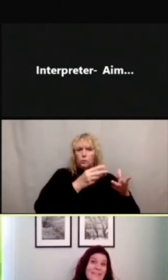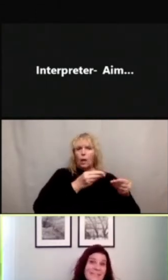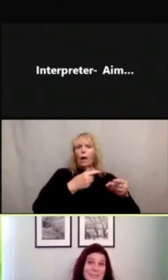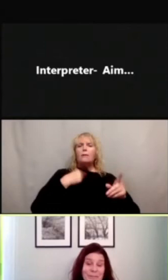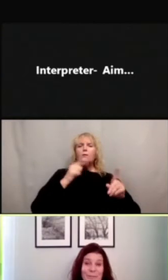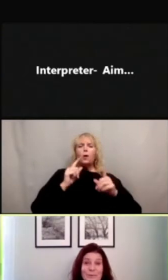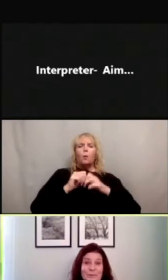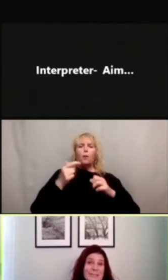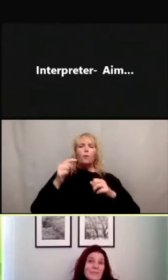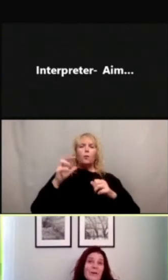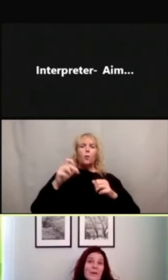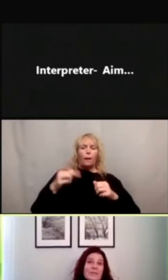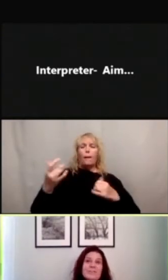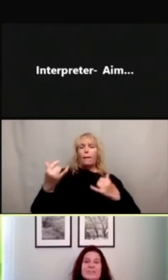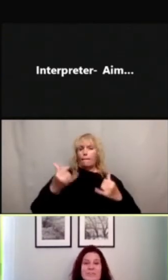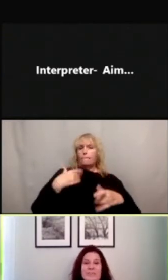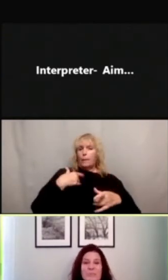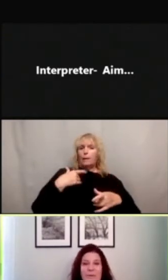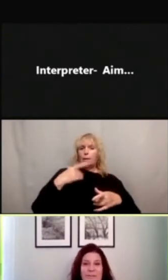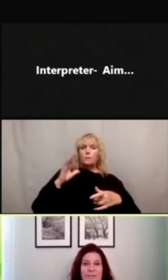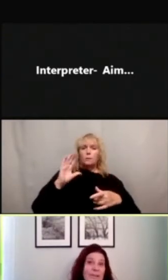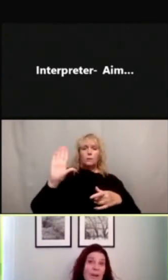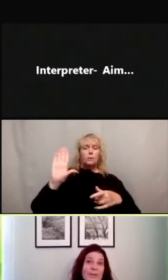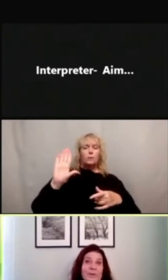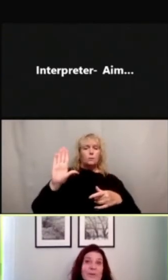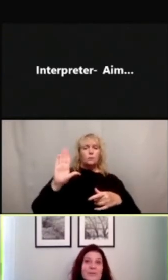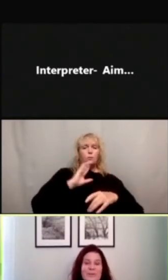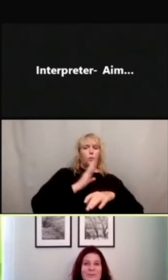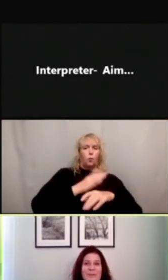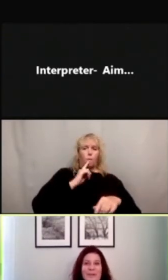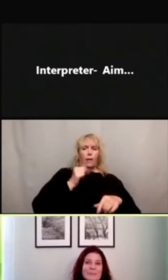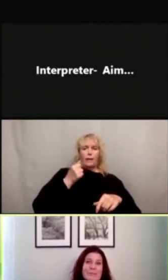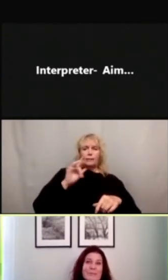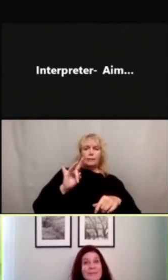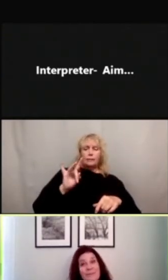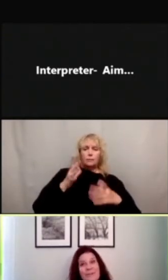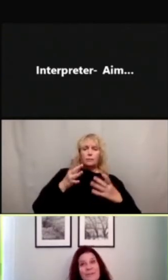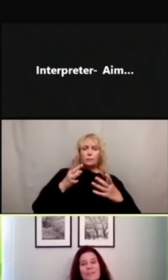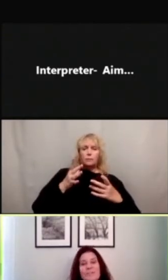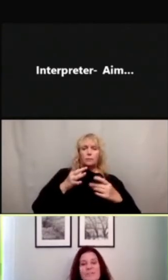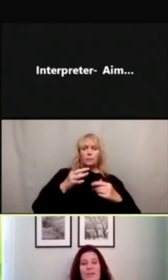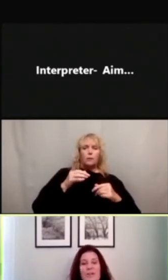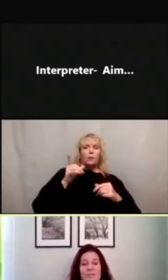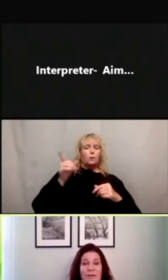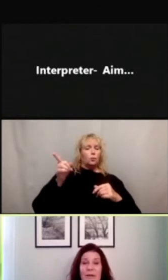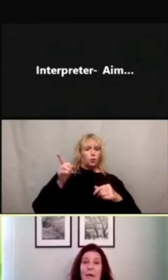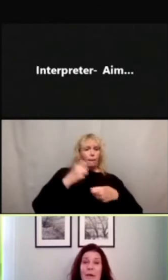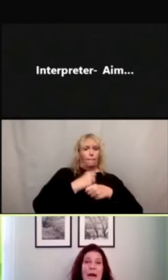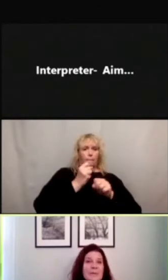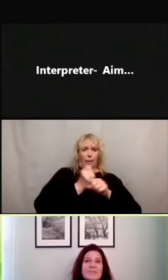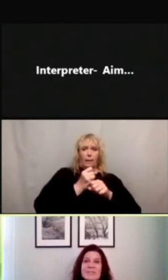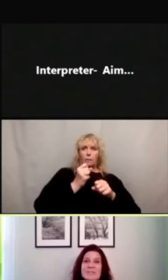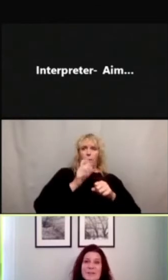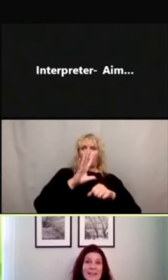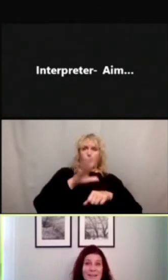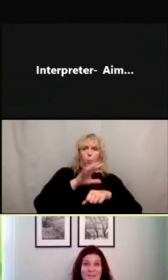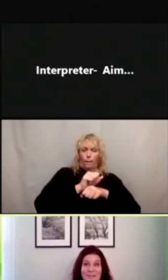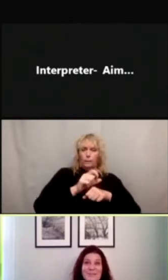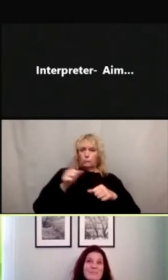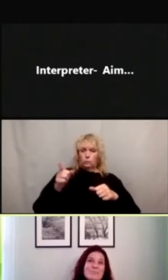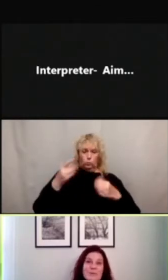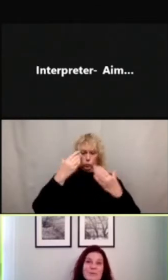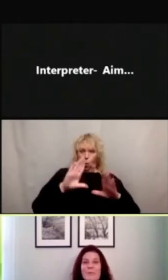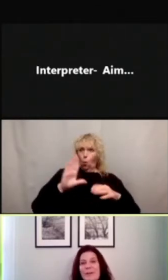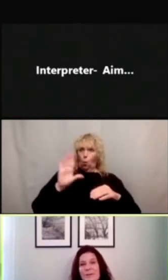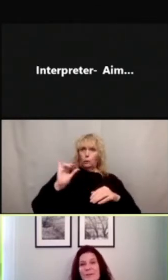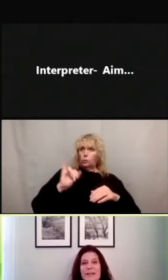I have an 18-year-old who didn't know what her insurance number was. No one told her when she was making an appointment that it was on her insurance card. So, I mean, there's different levels